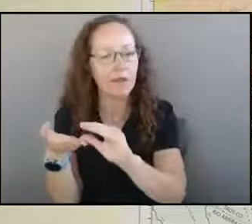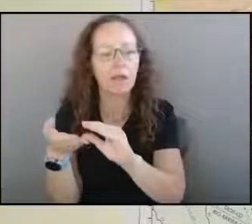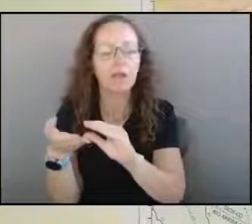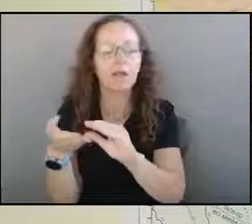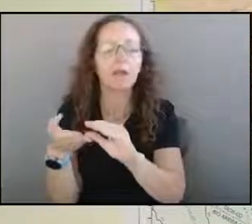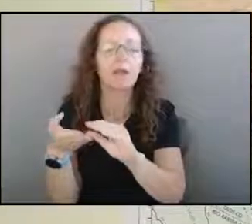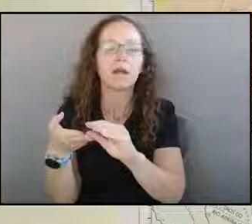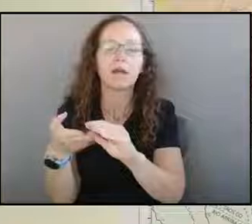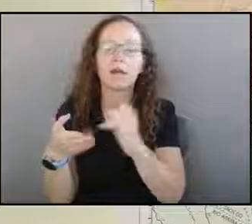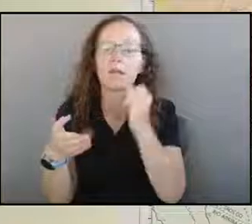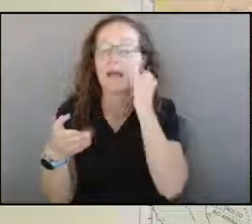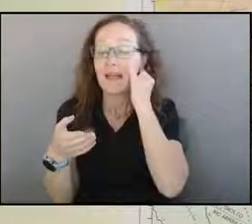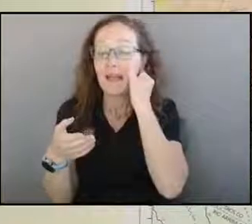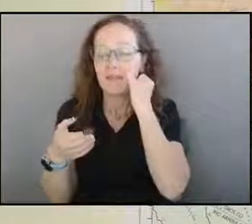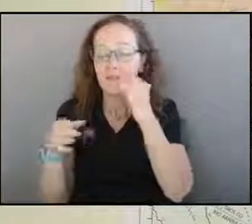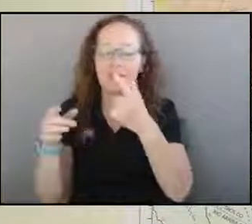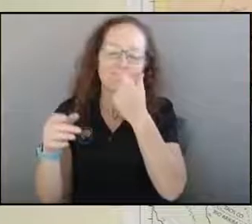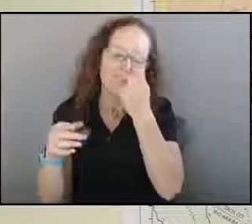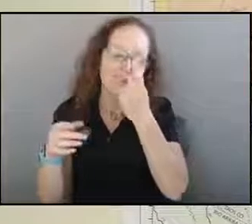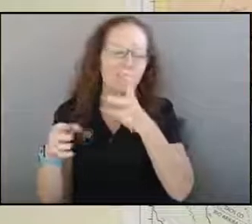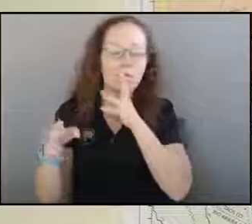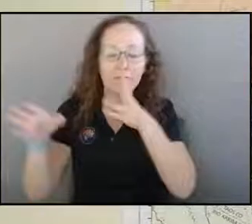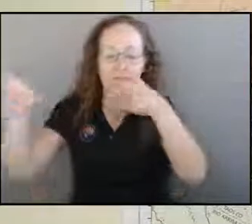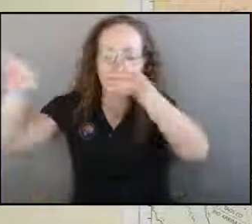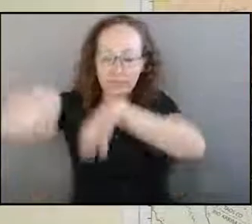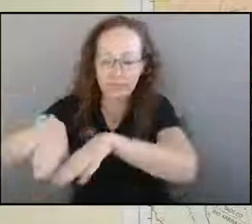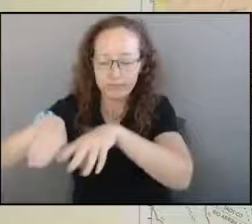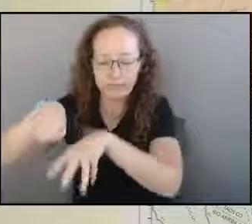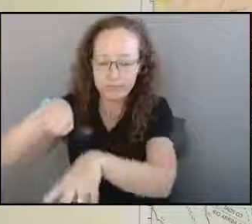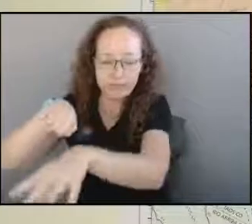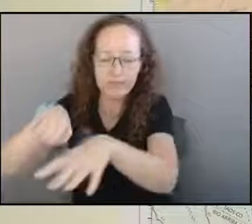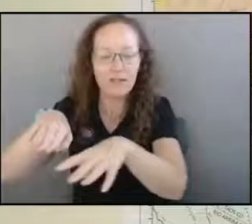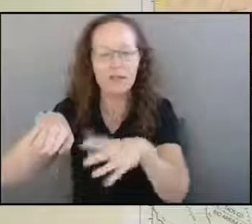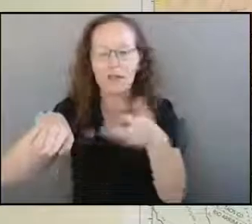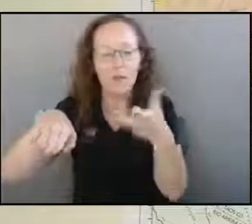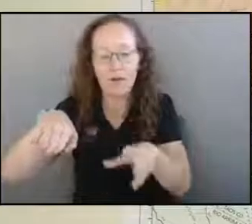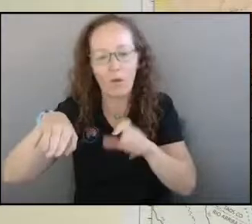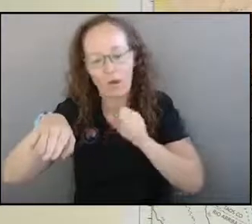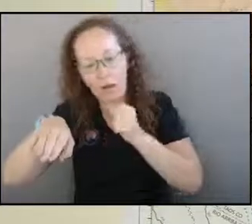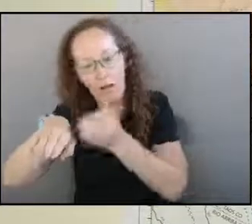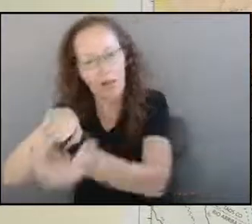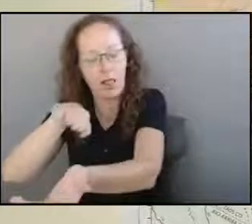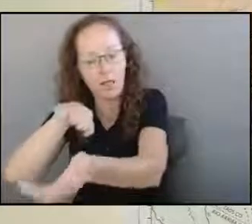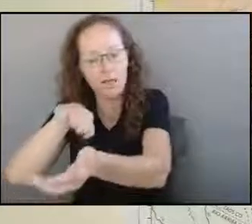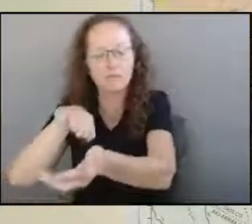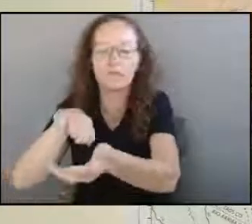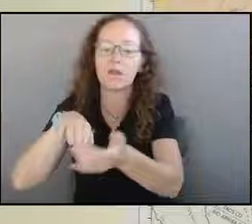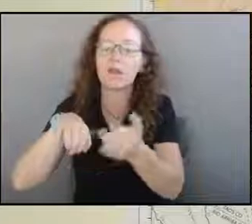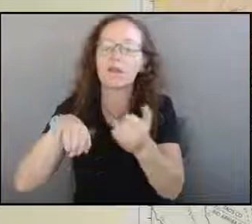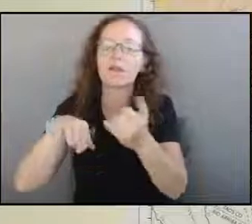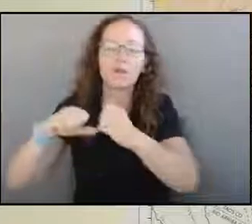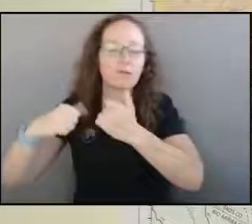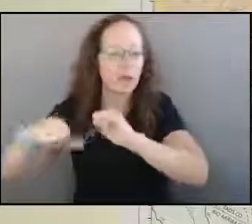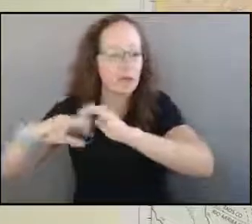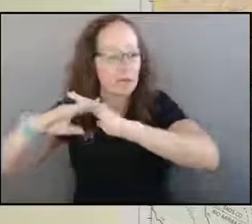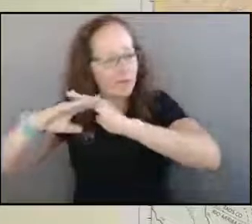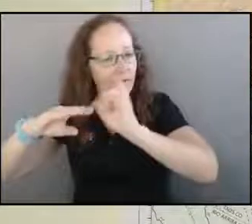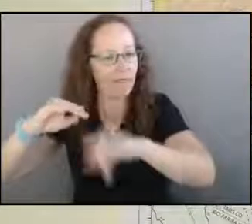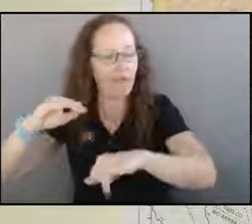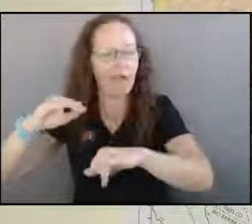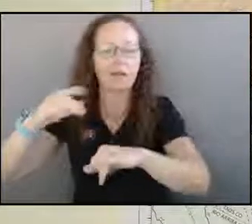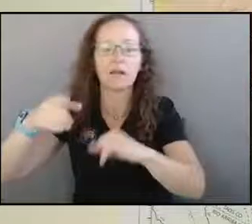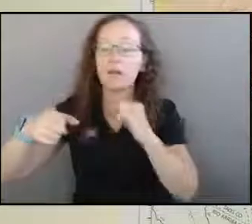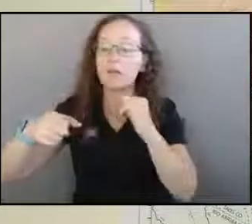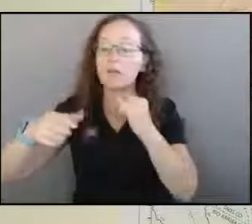that the fire won't cross north of the 518, and it also increases the potential that if it does cross, that we have time to implement our other